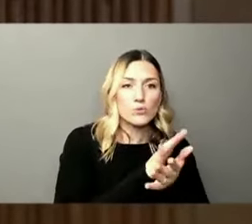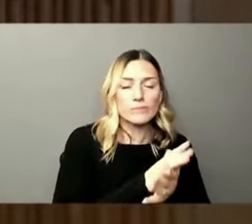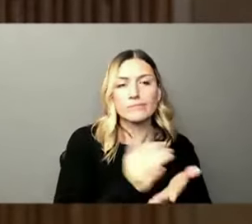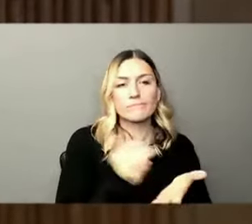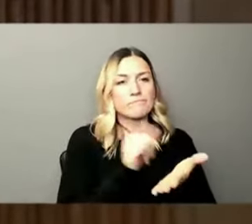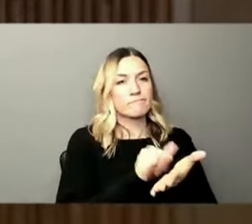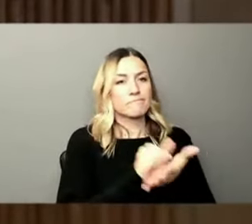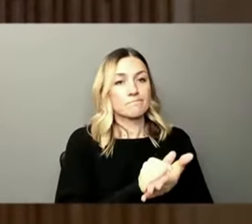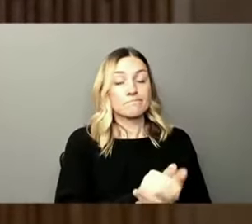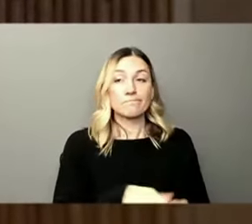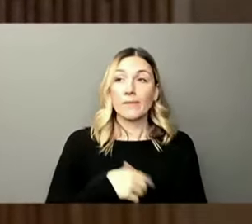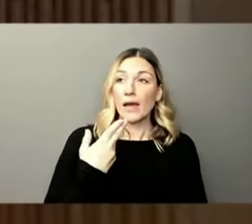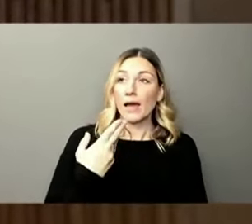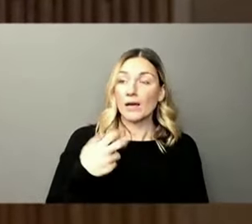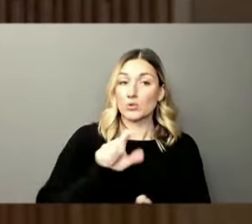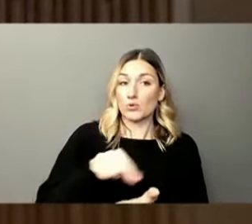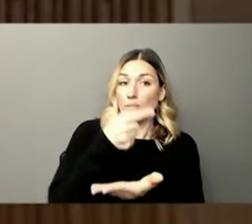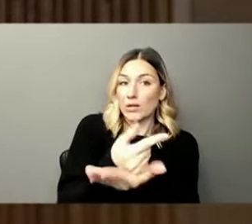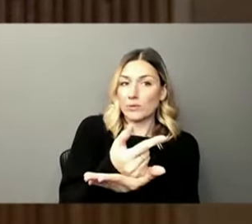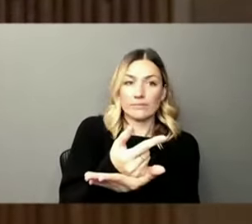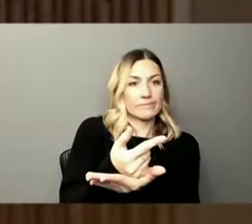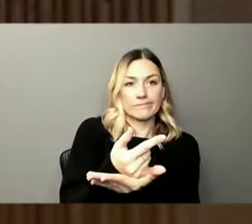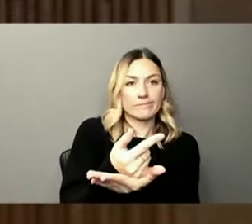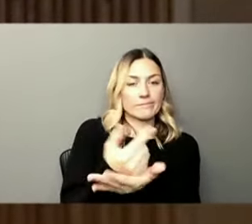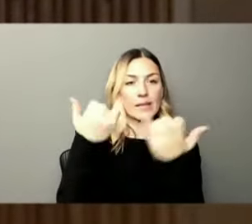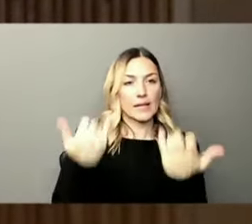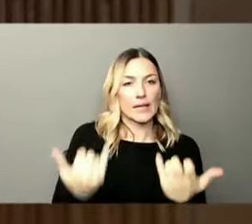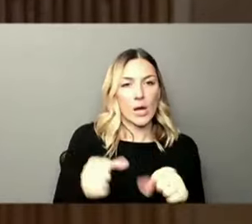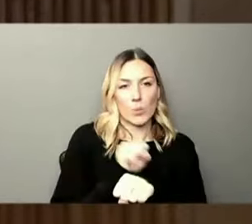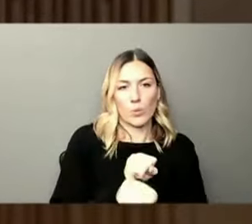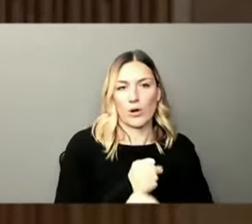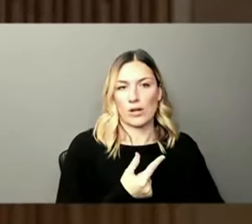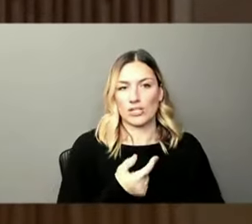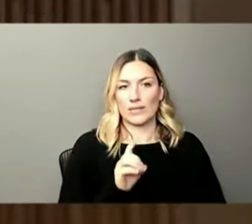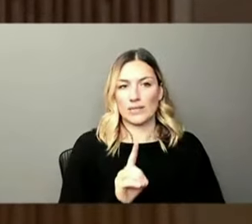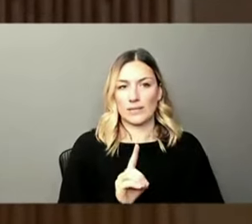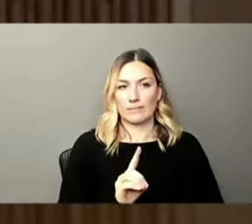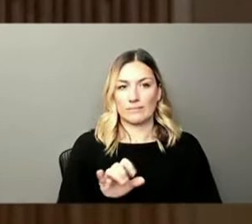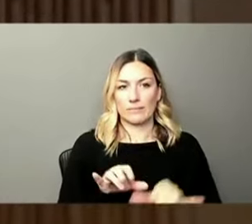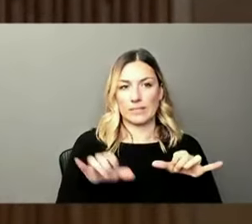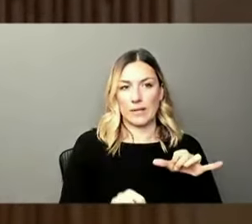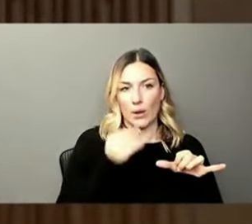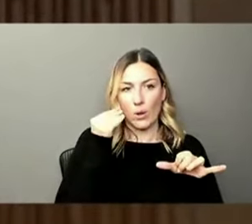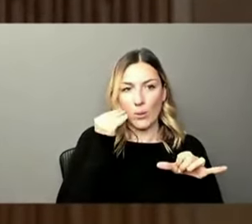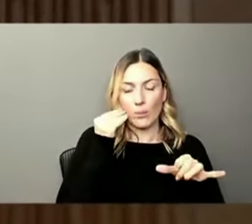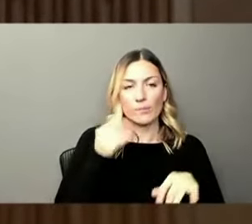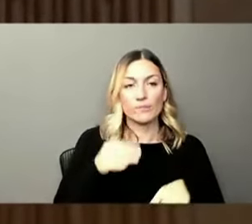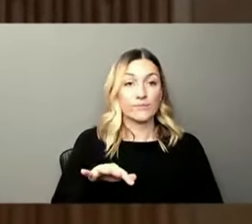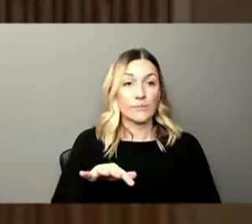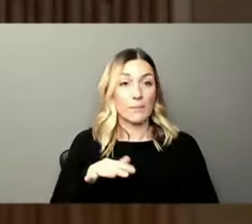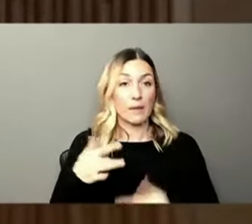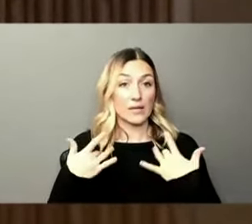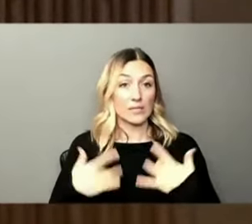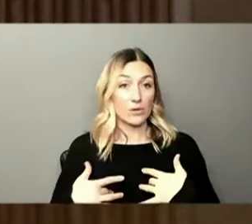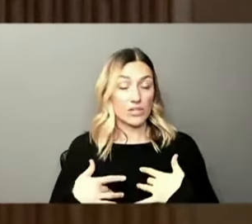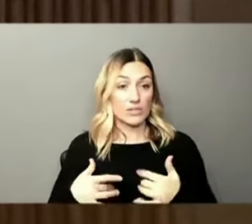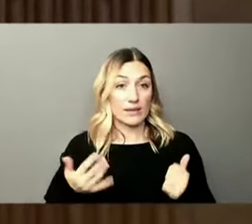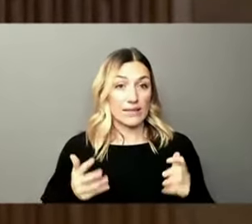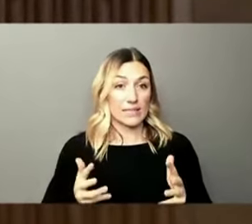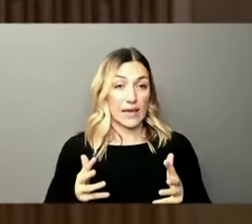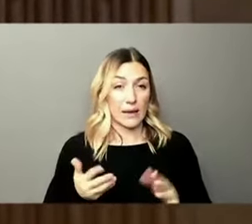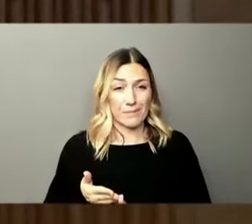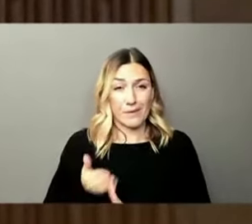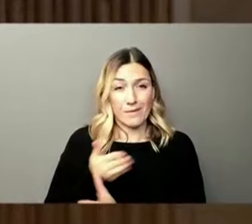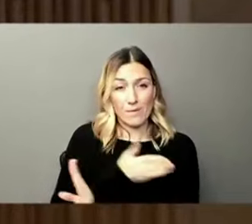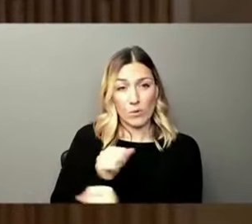graduation, my 16-year-old is working slowly on her GED from home. The mild depression and anxiety she struggled with prior to